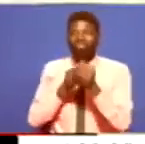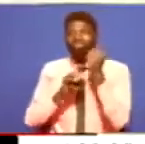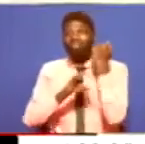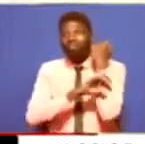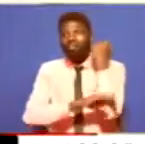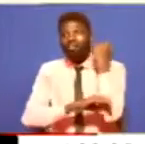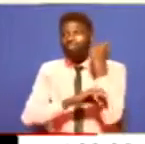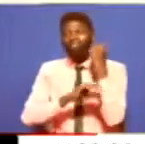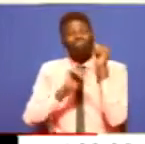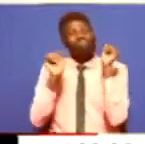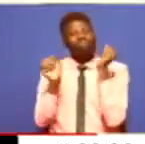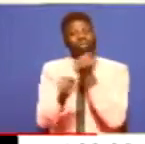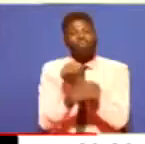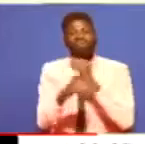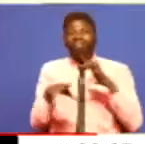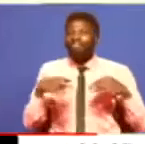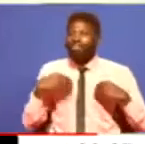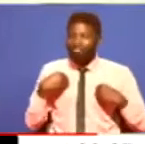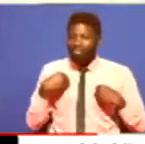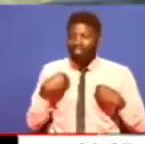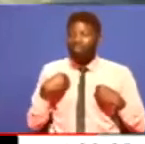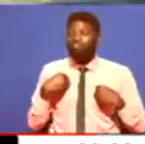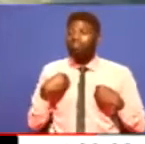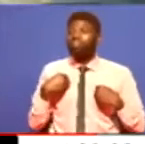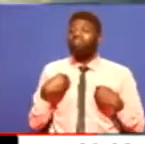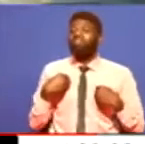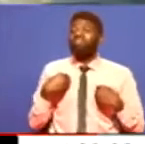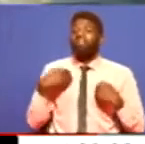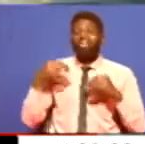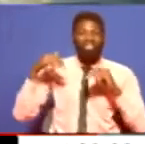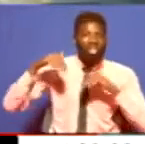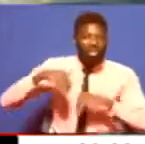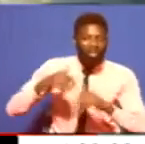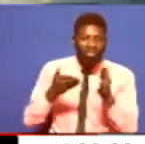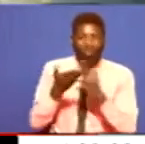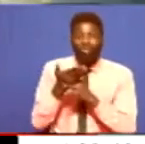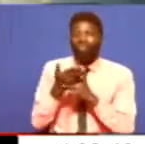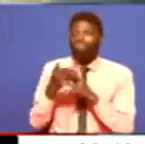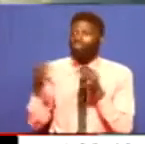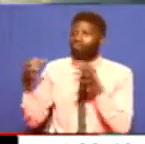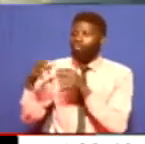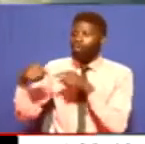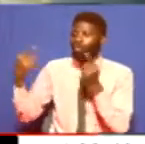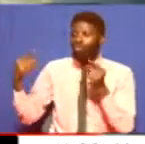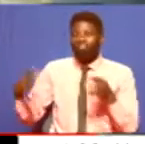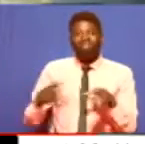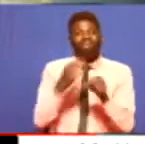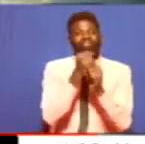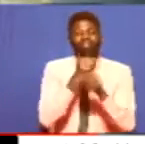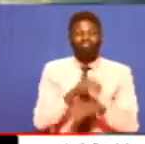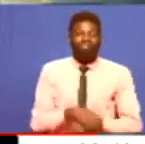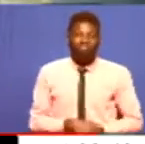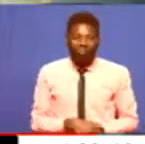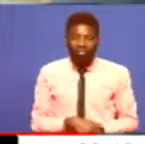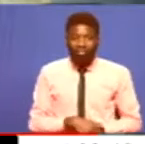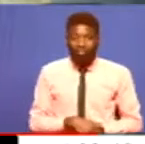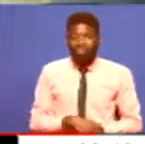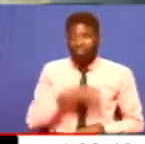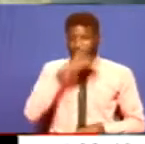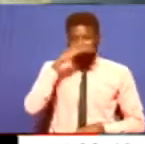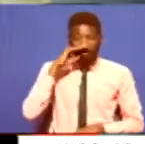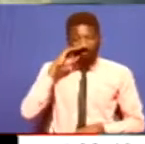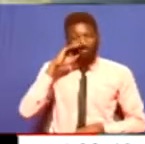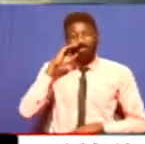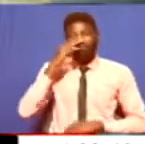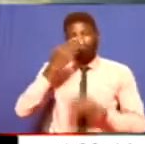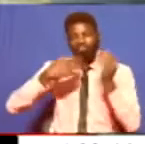by alliances being forged by his opponents. Mudavadi has let Kenyans down by joining Ruto, and probably